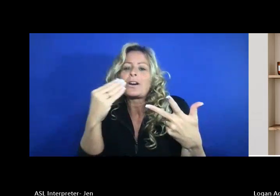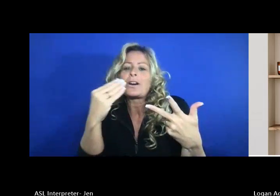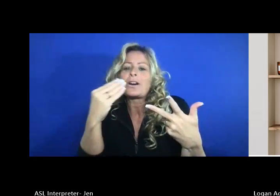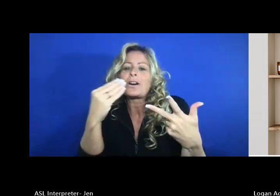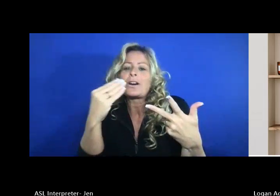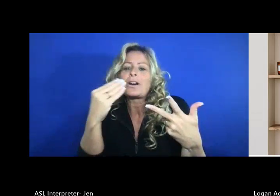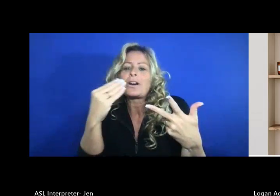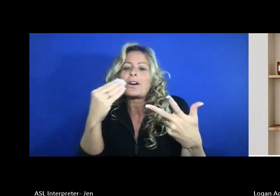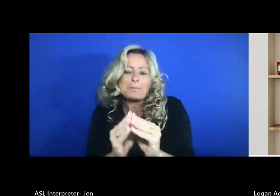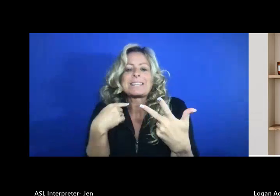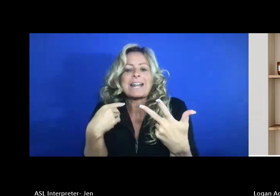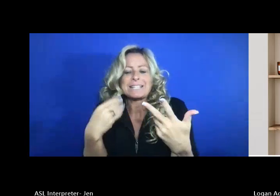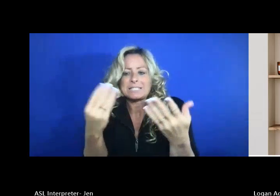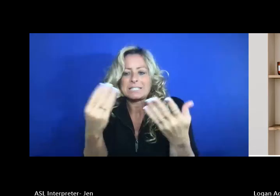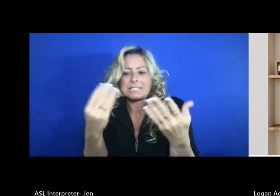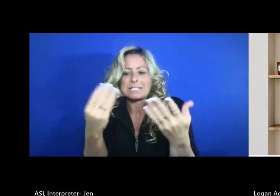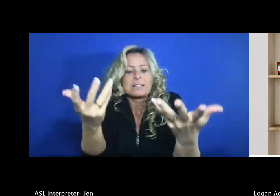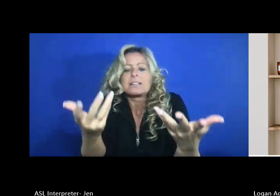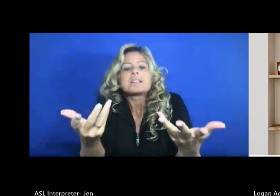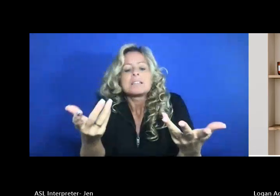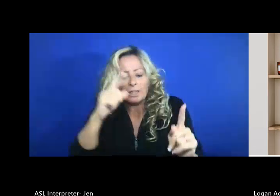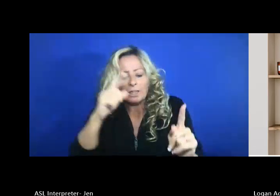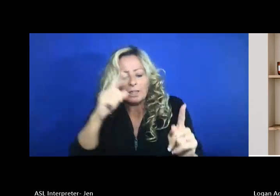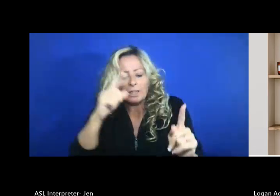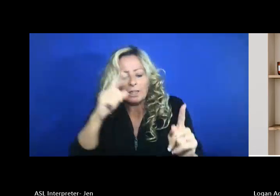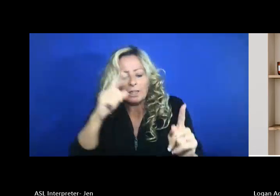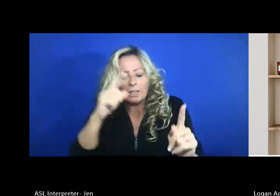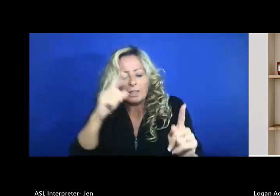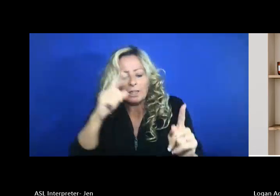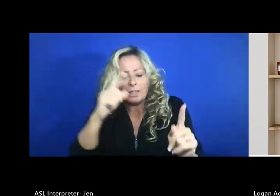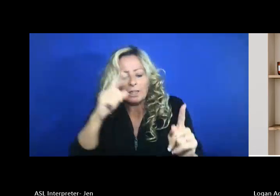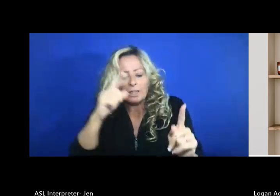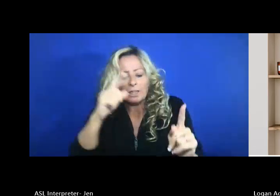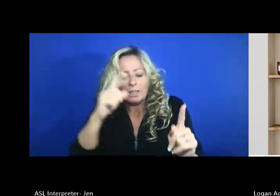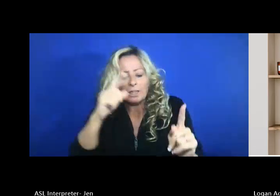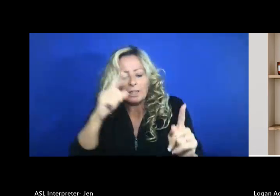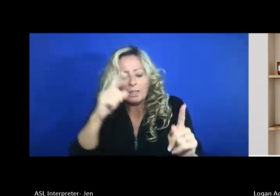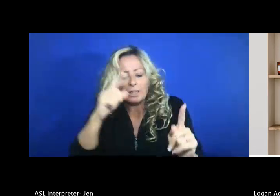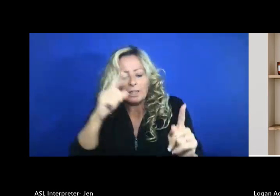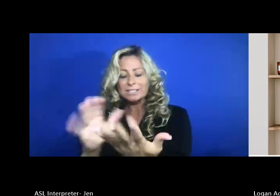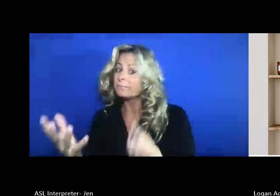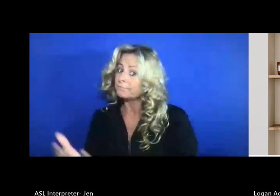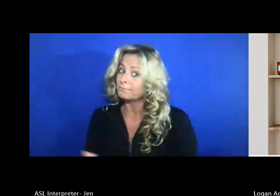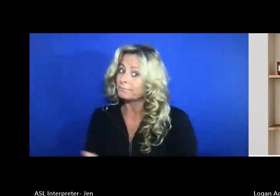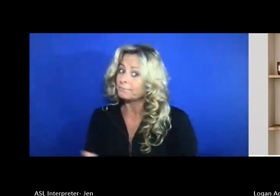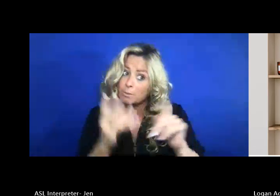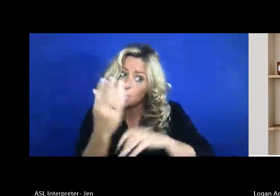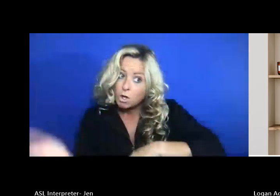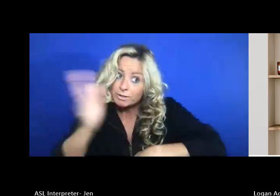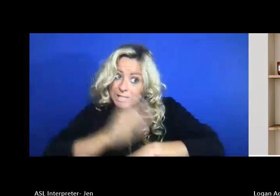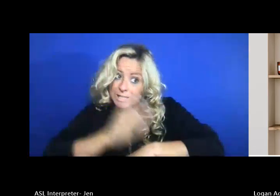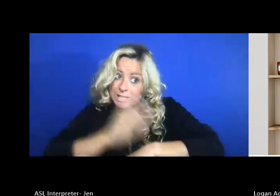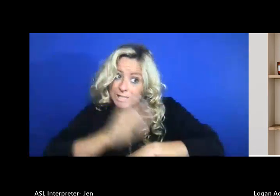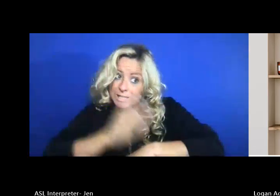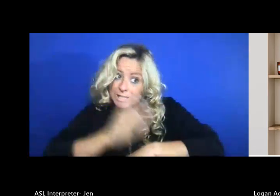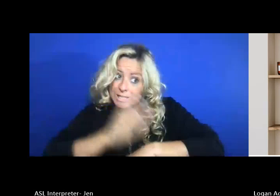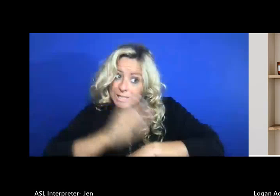something that's tangible that someone might not think about. Well, how's that addressed? Well, people are going to be there all day, or they're